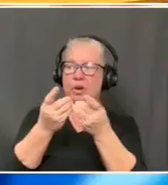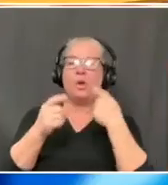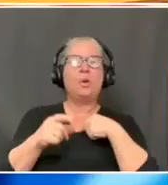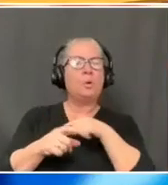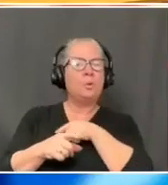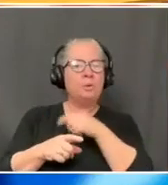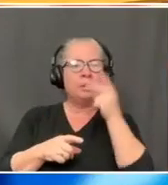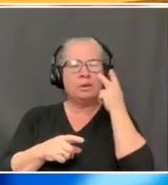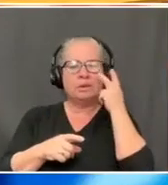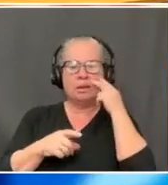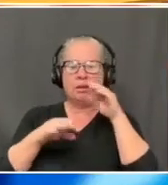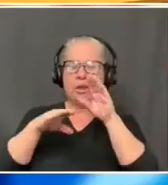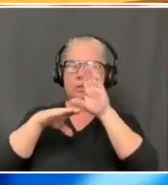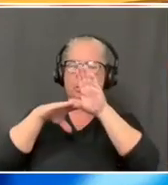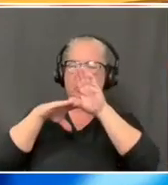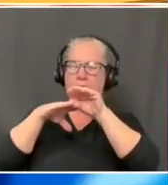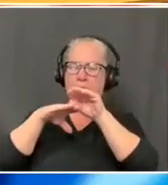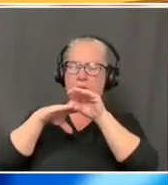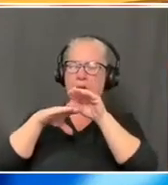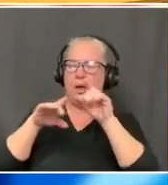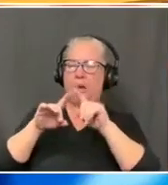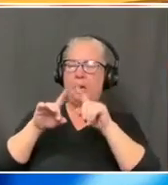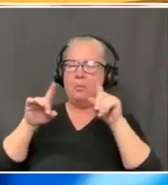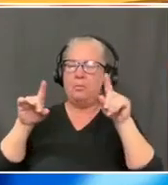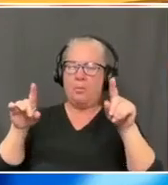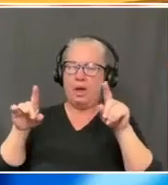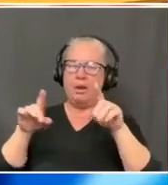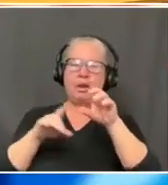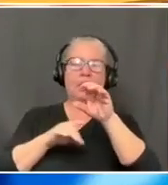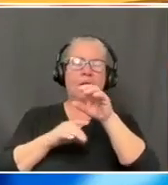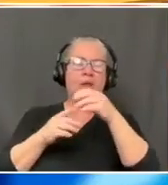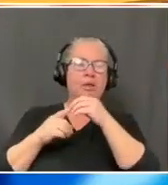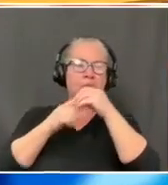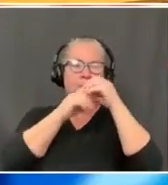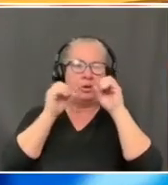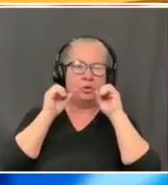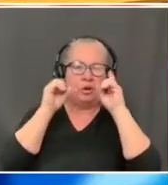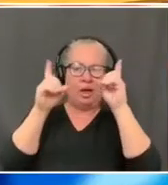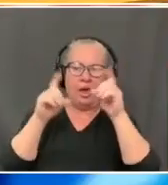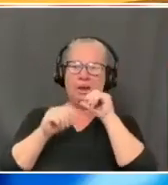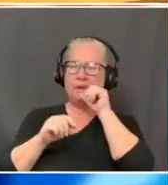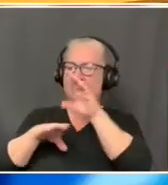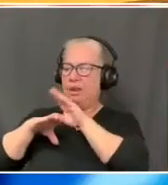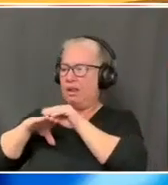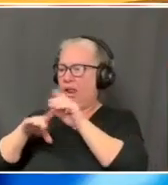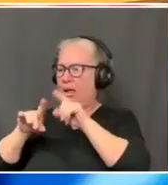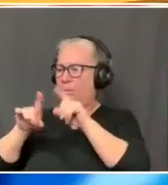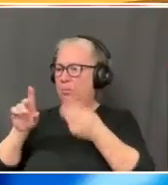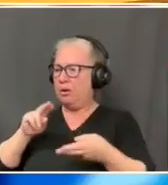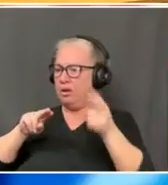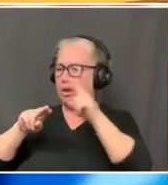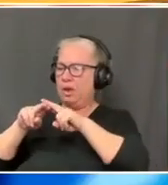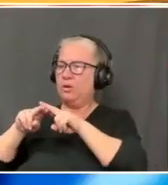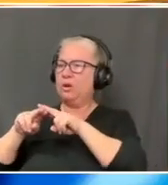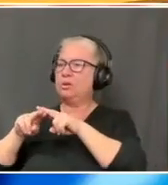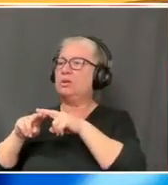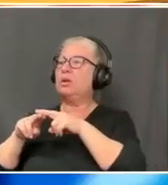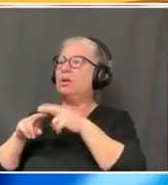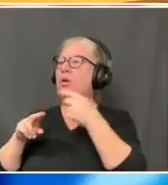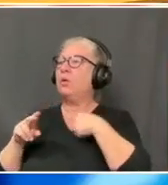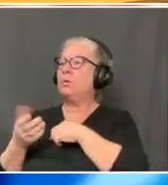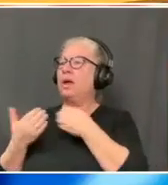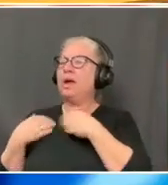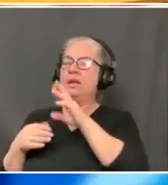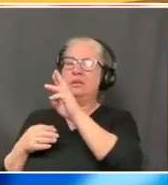it comes to special ed, it's actually gone the other way. We went from 65,000 students since kind of the post-pandemic environment